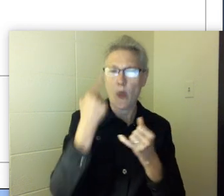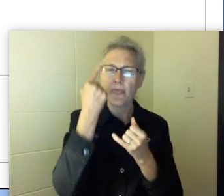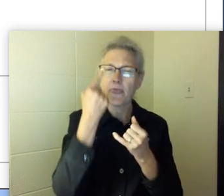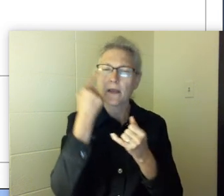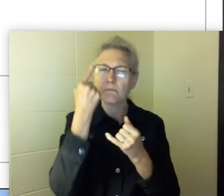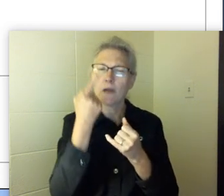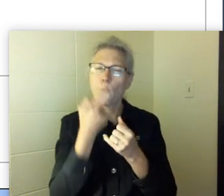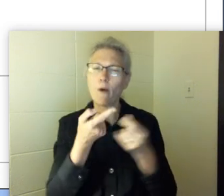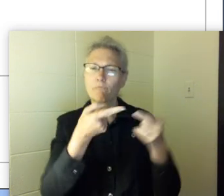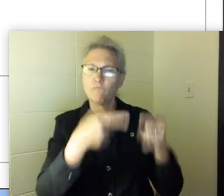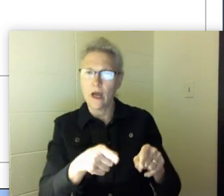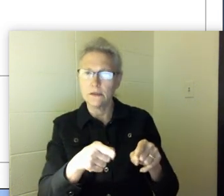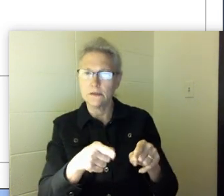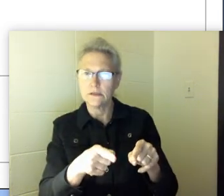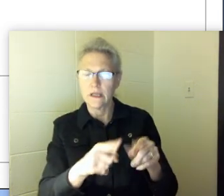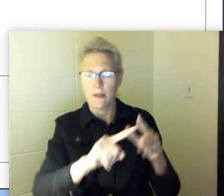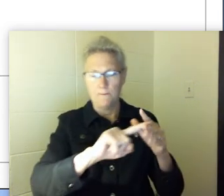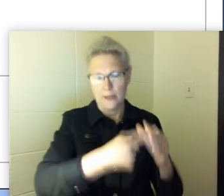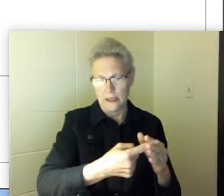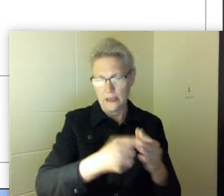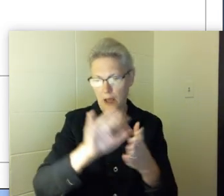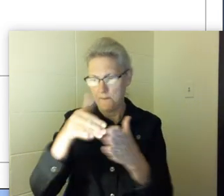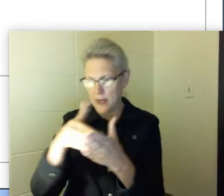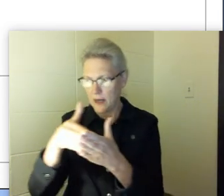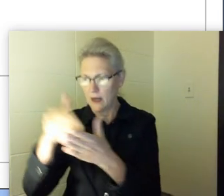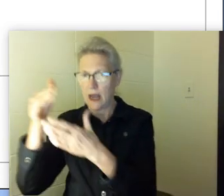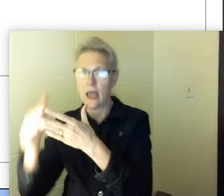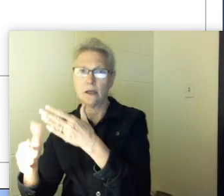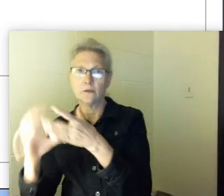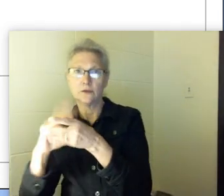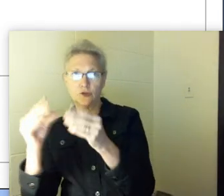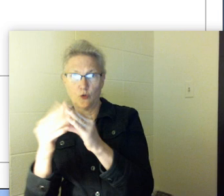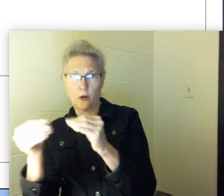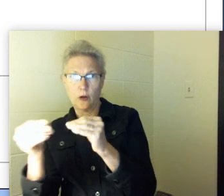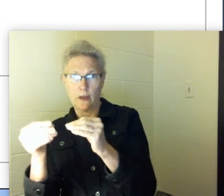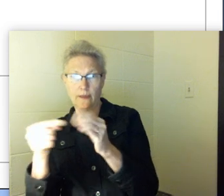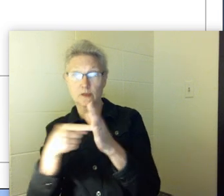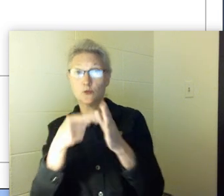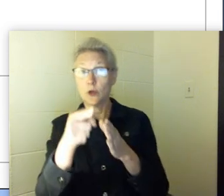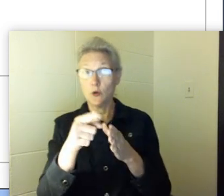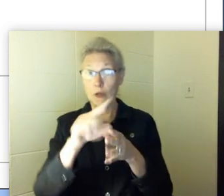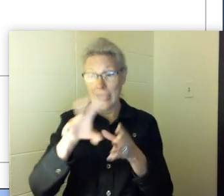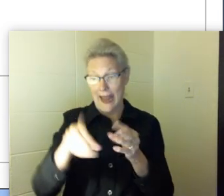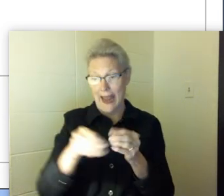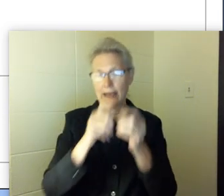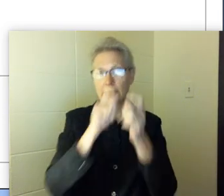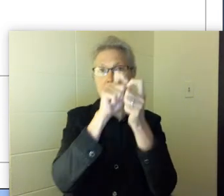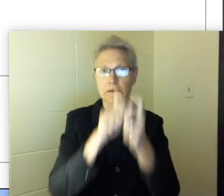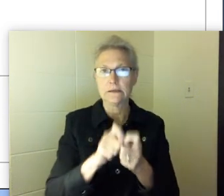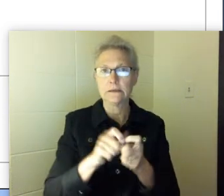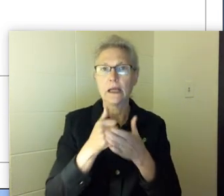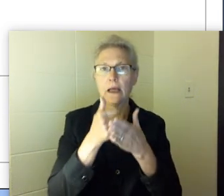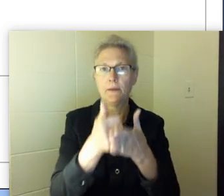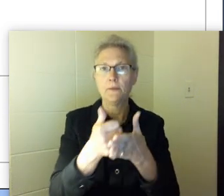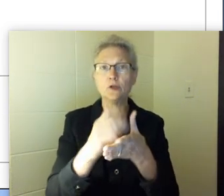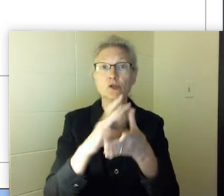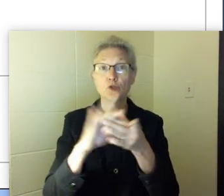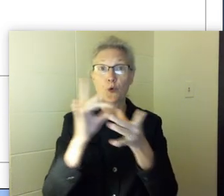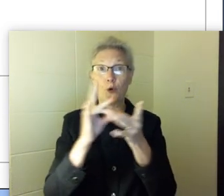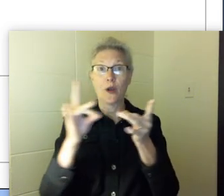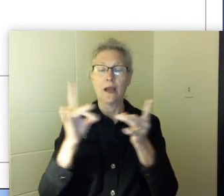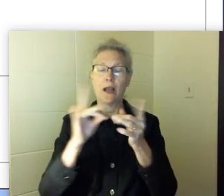about what events happen in the beginning, middle, and end of your story. This is where you can add details to help make your story come to